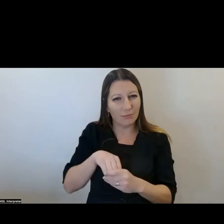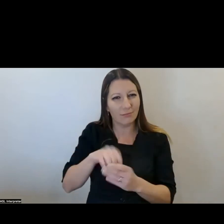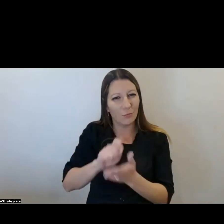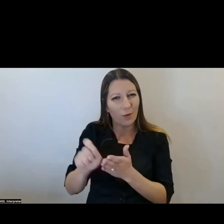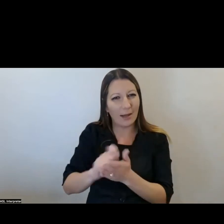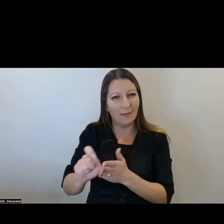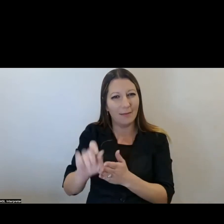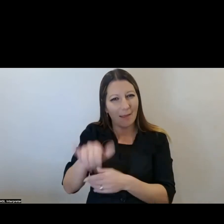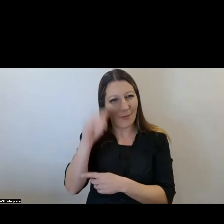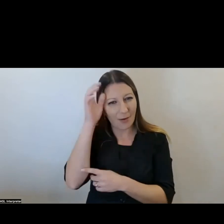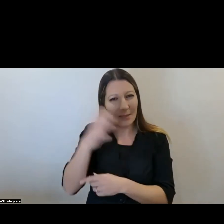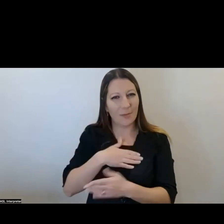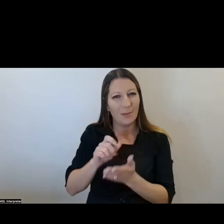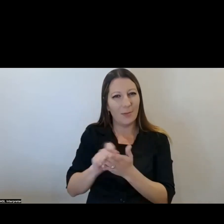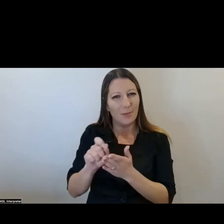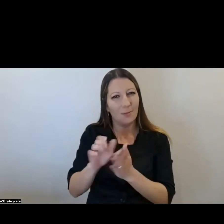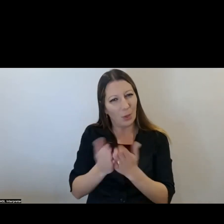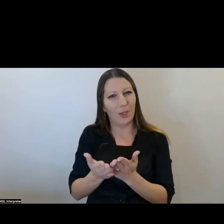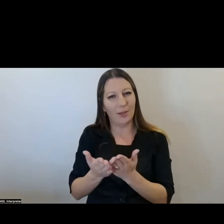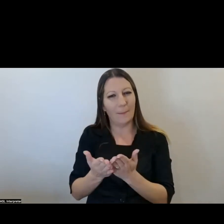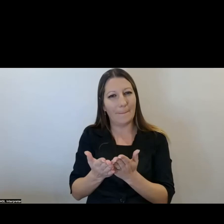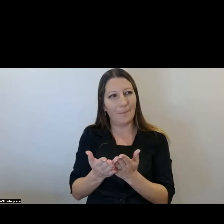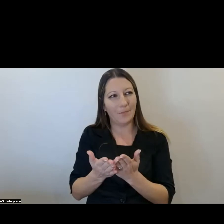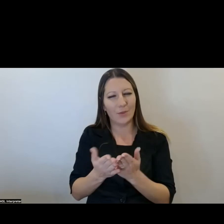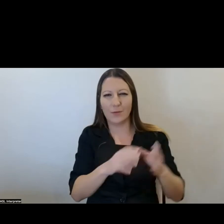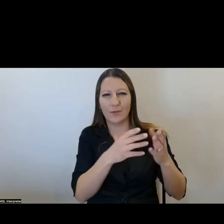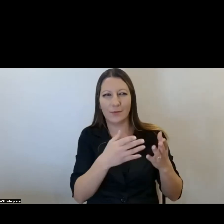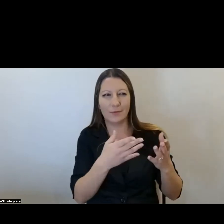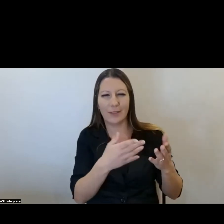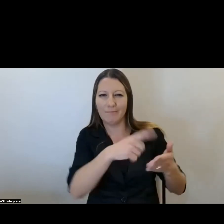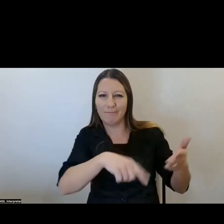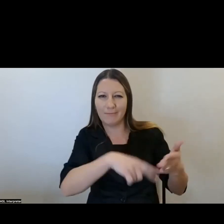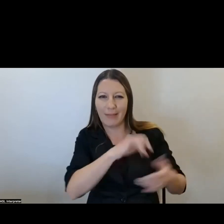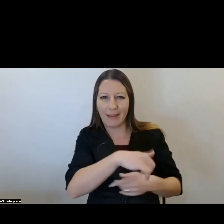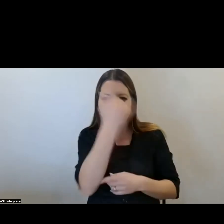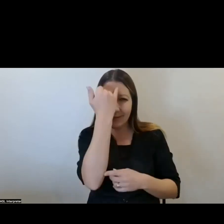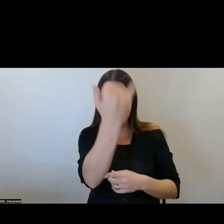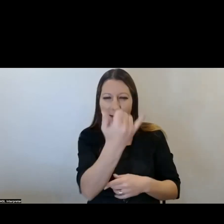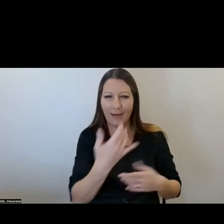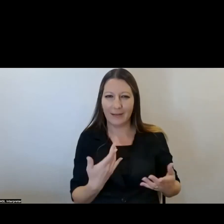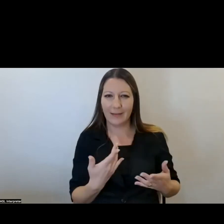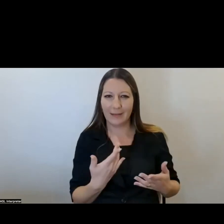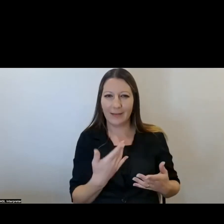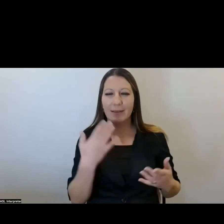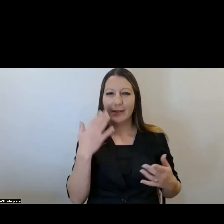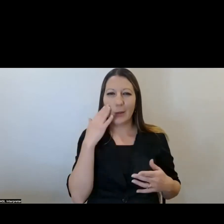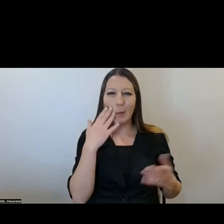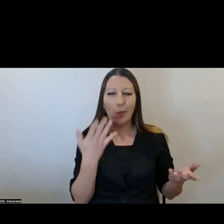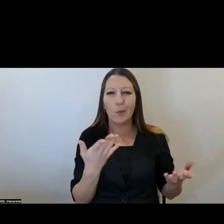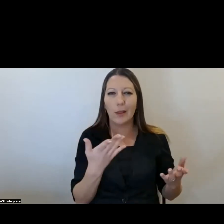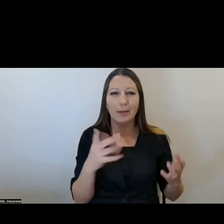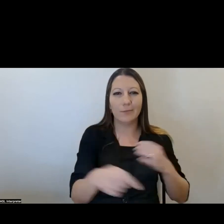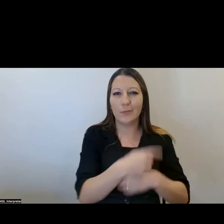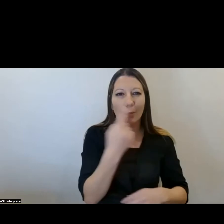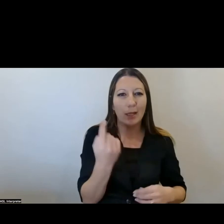to kind of demystify this experience that is often portrayed in popular culture